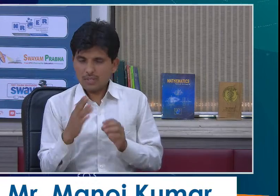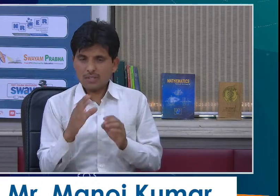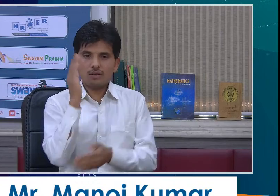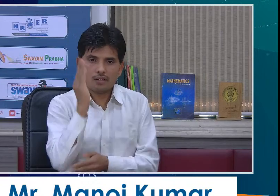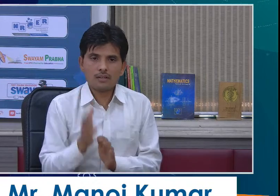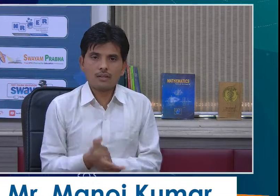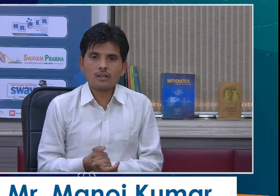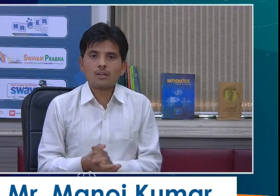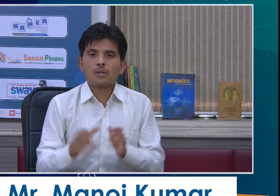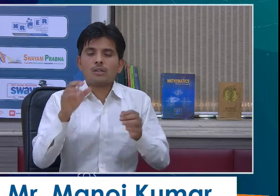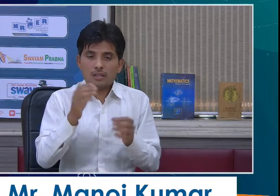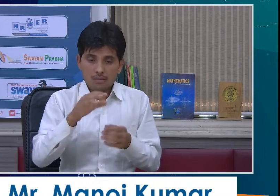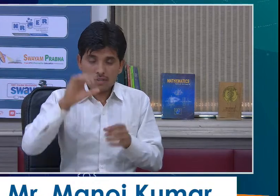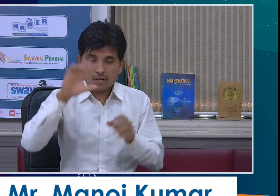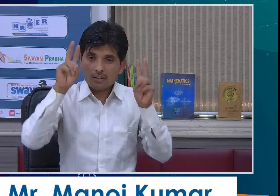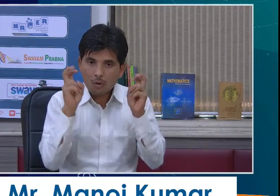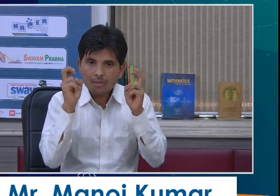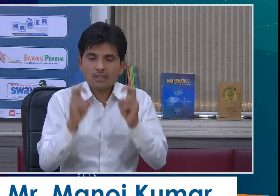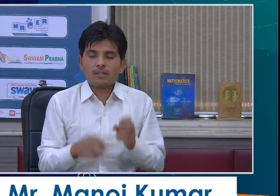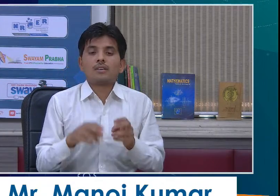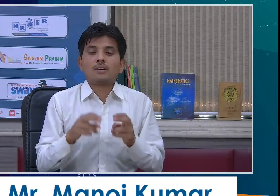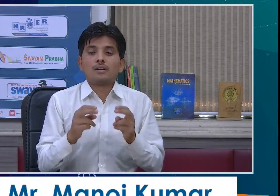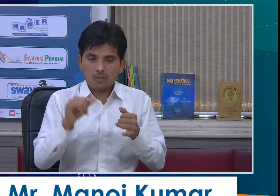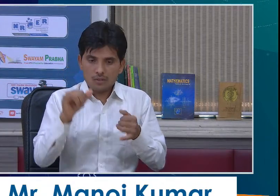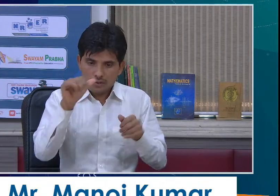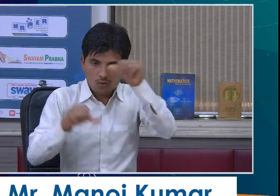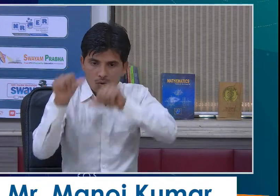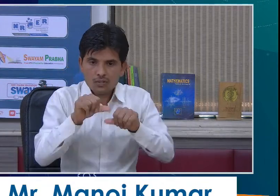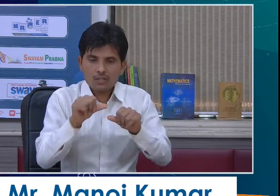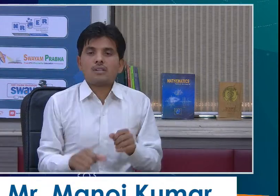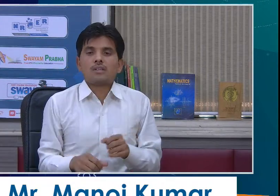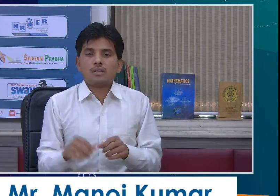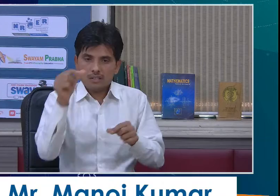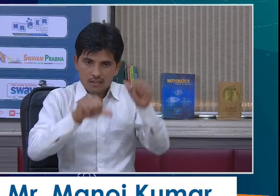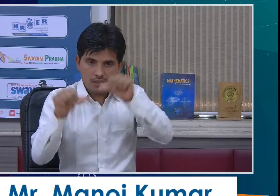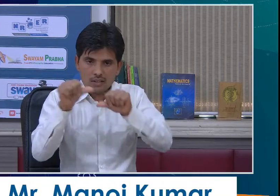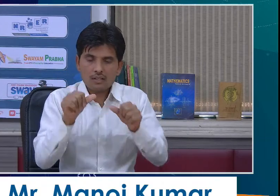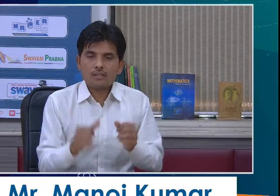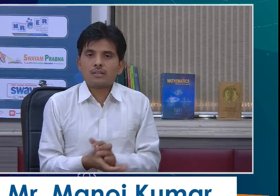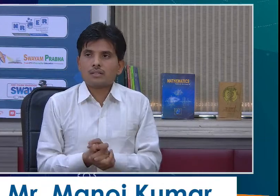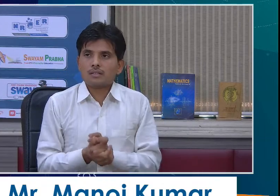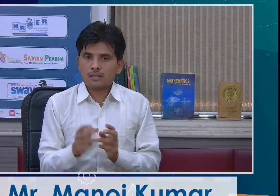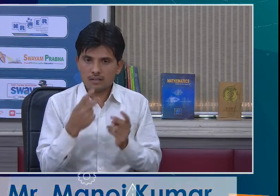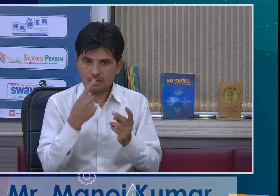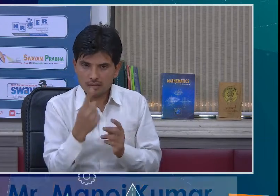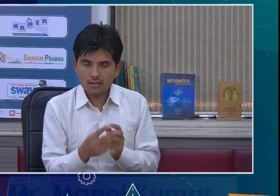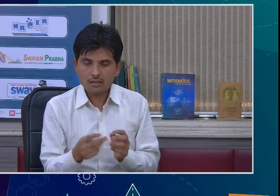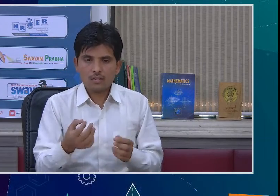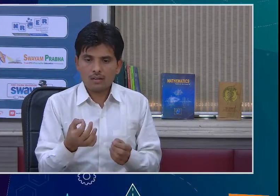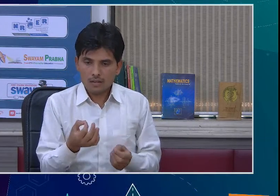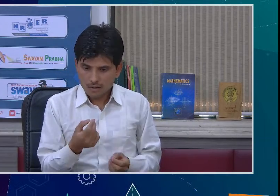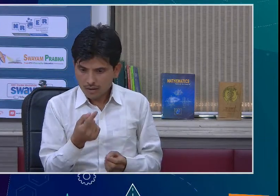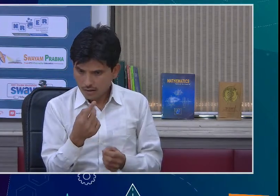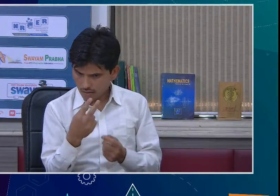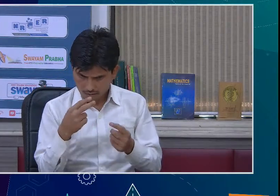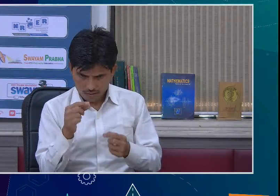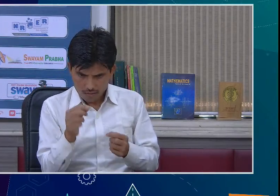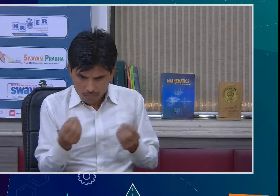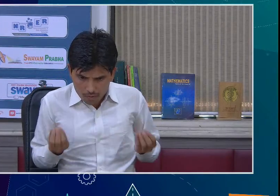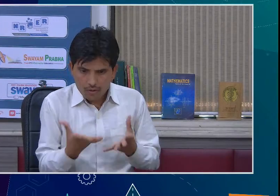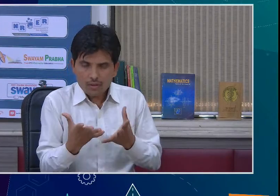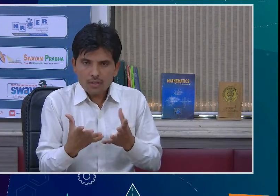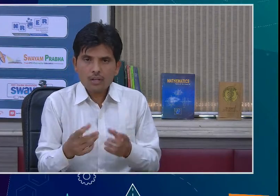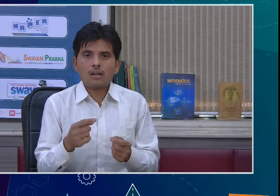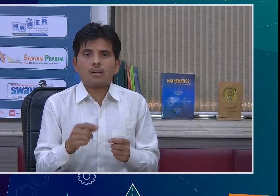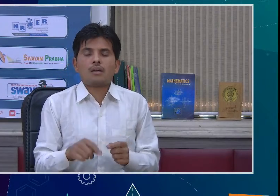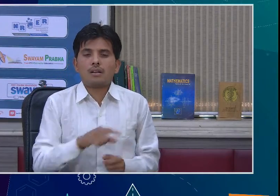the subject is social science and the session is for class 6. Viewers from any other classes, if you have joined us, this is going to be a productive session for all